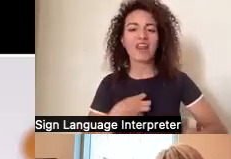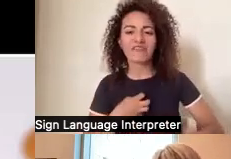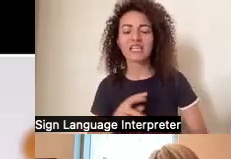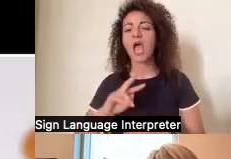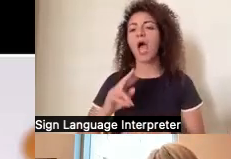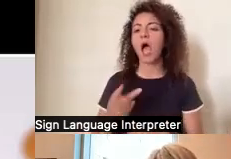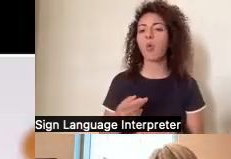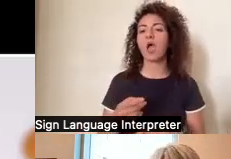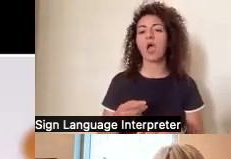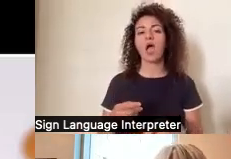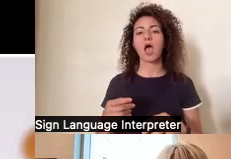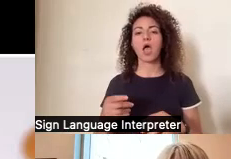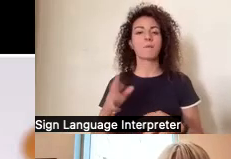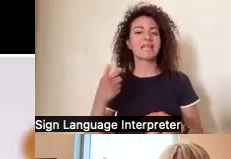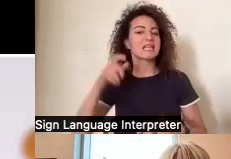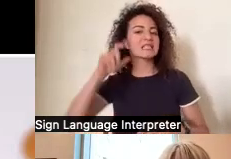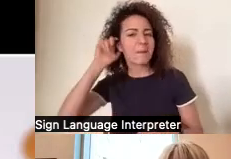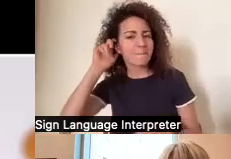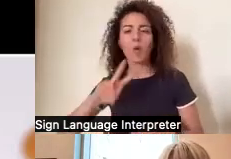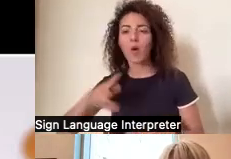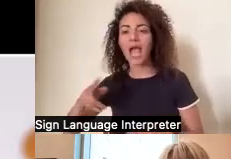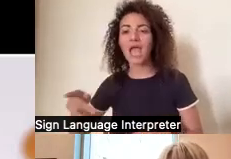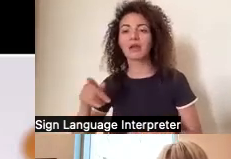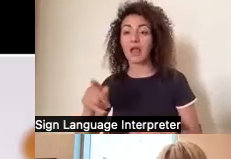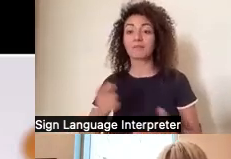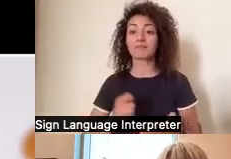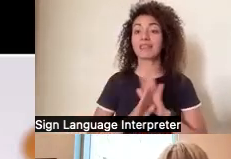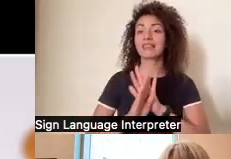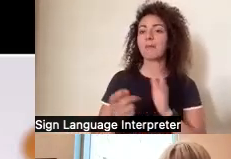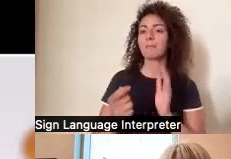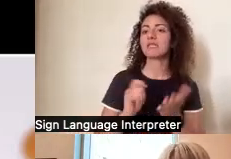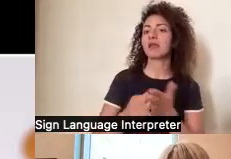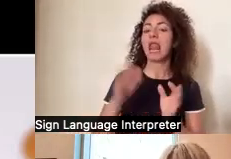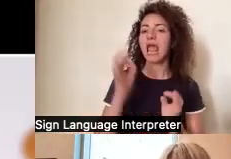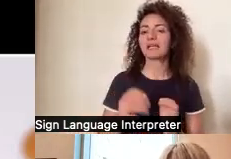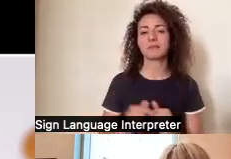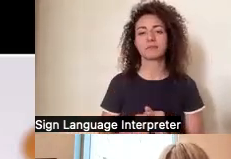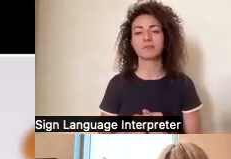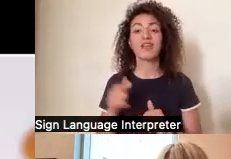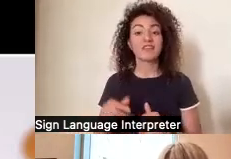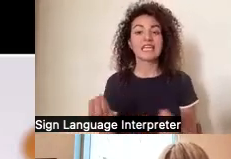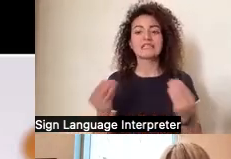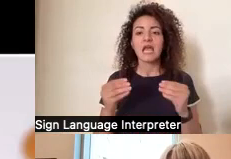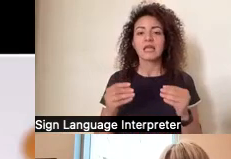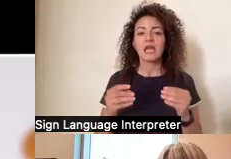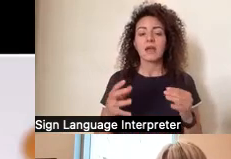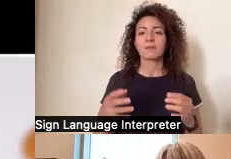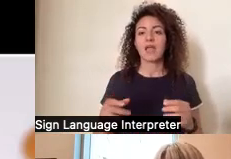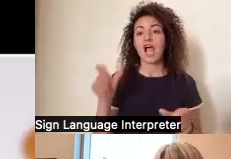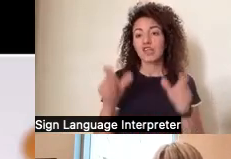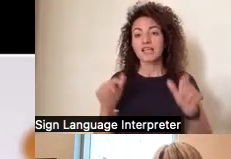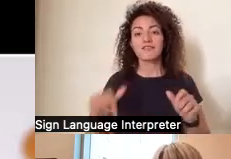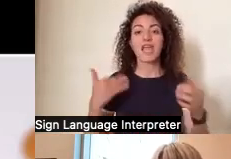A social network is an opportunity framework of relationships which may or may not provide a person with